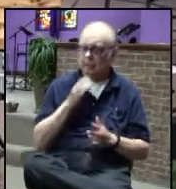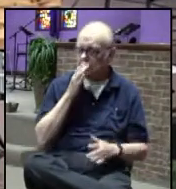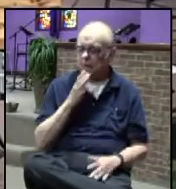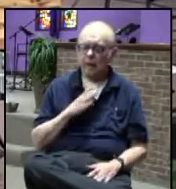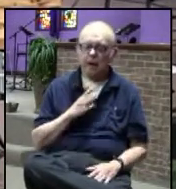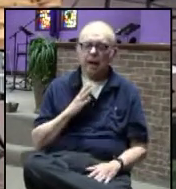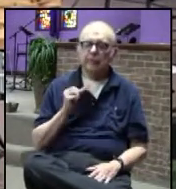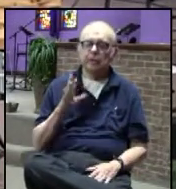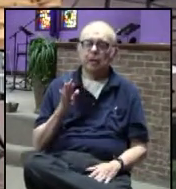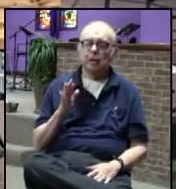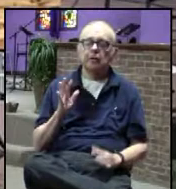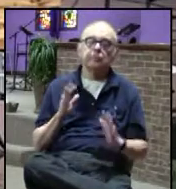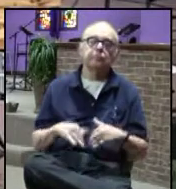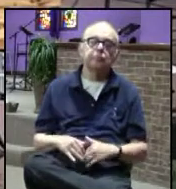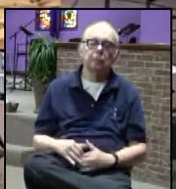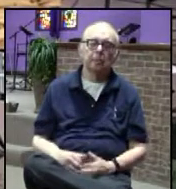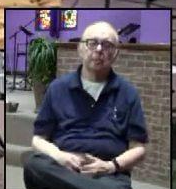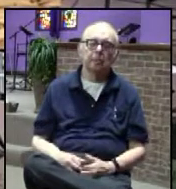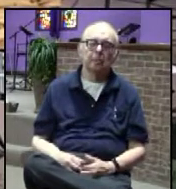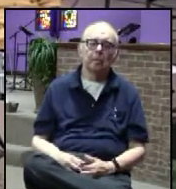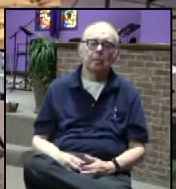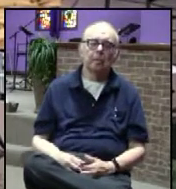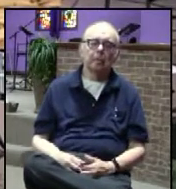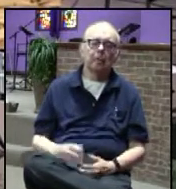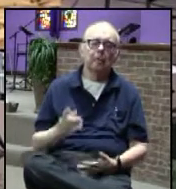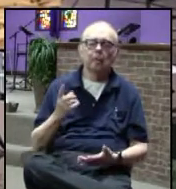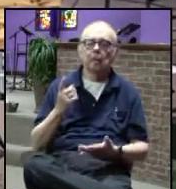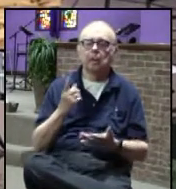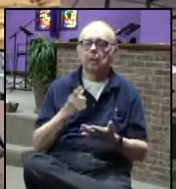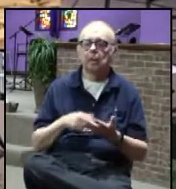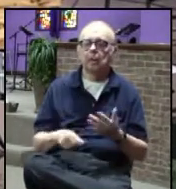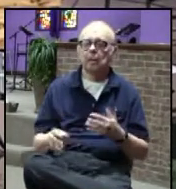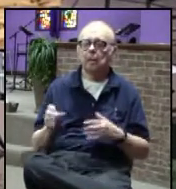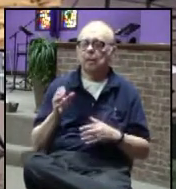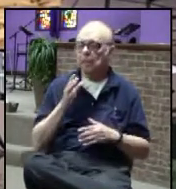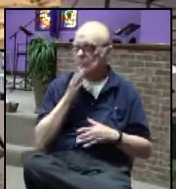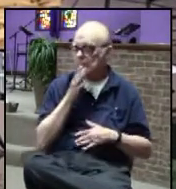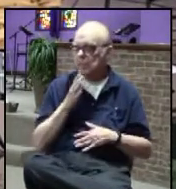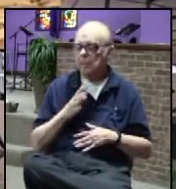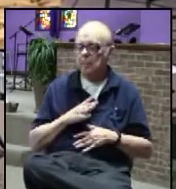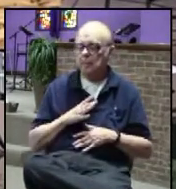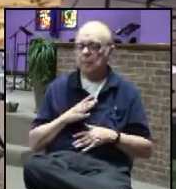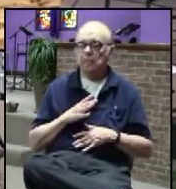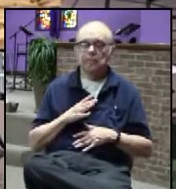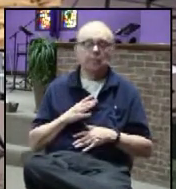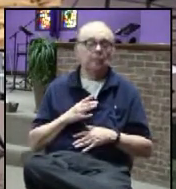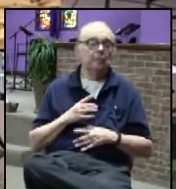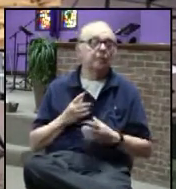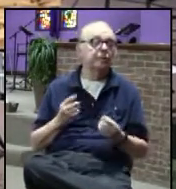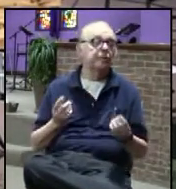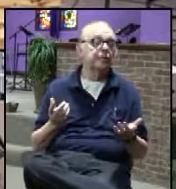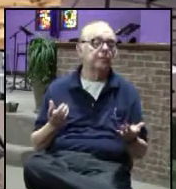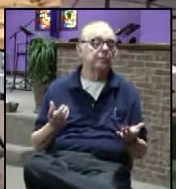that's broken down. Now, what is that single mother probably doing